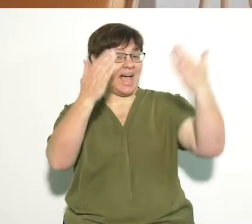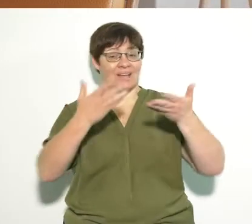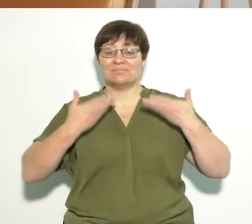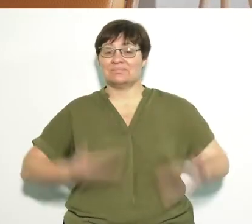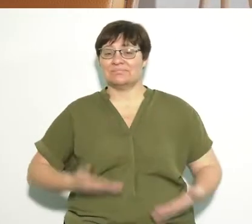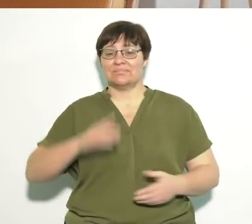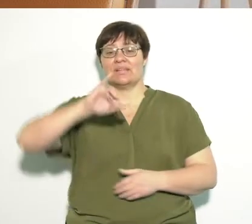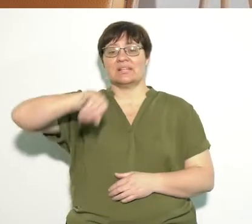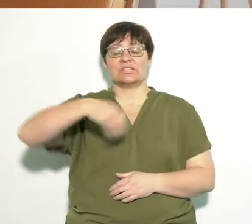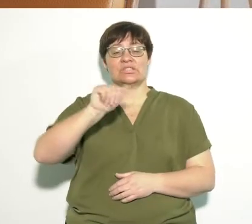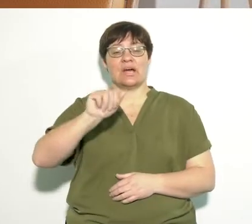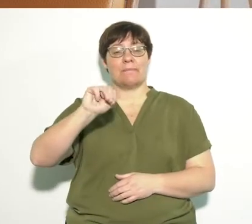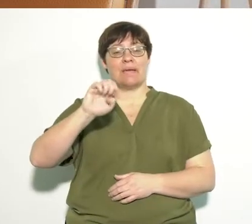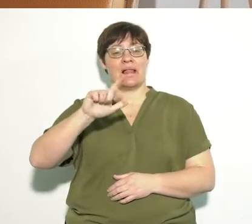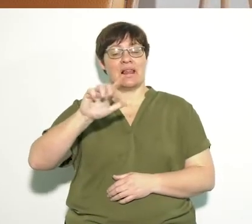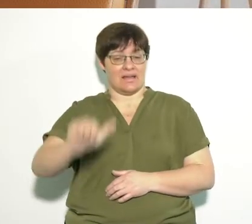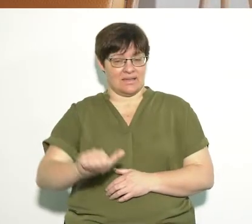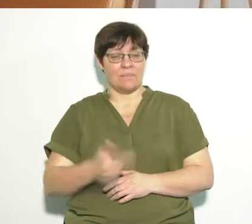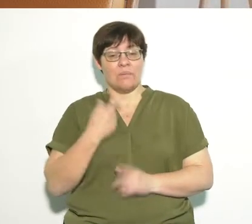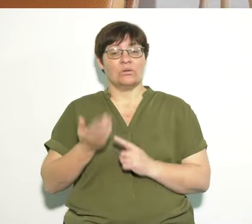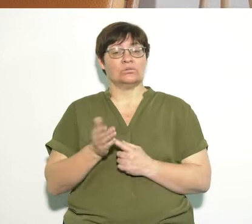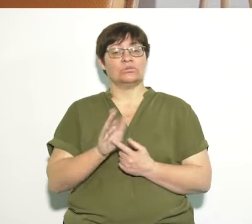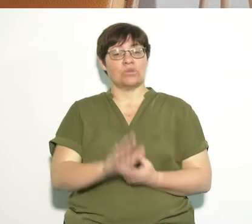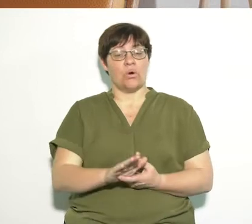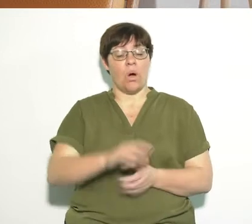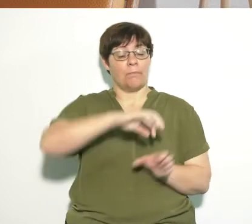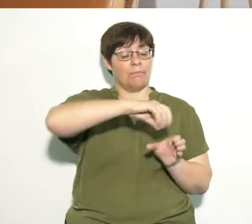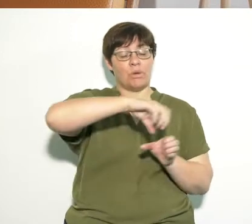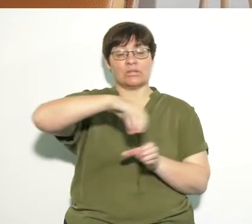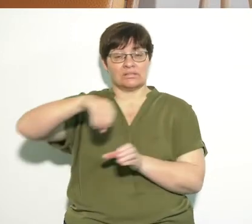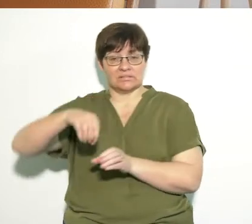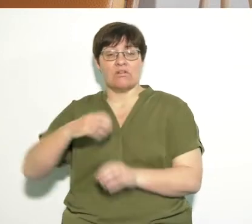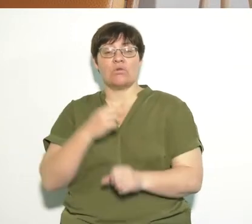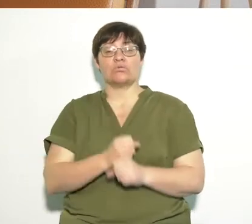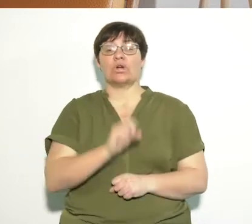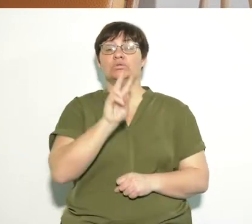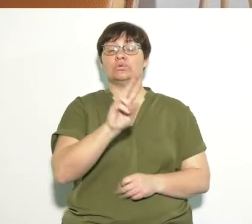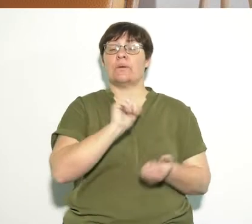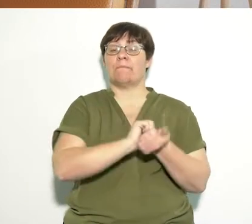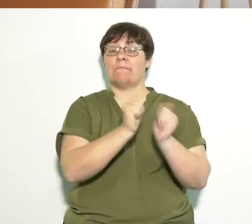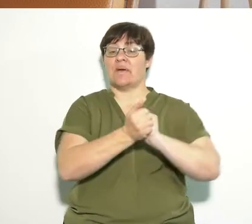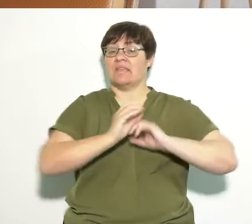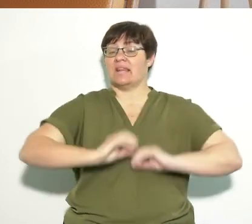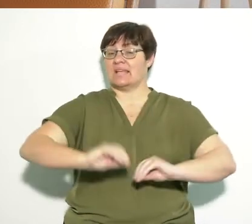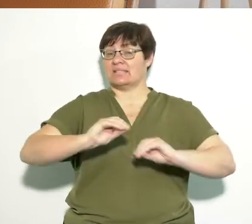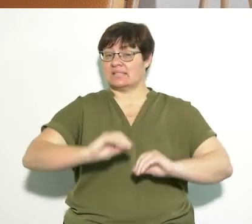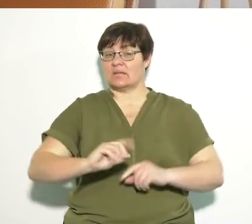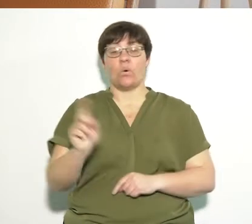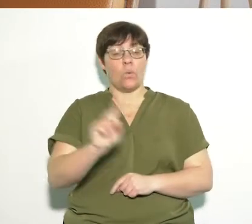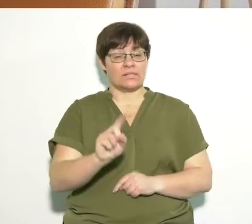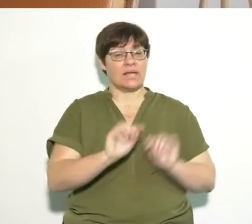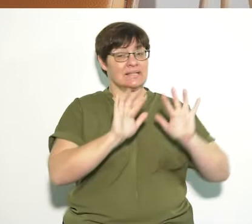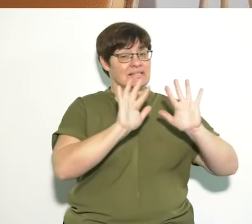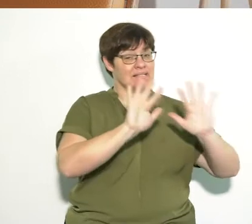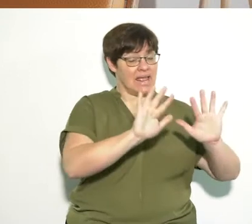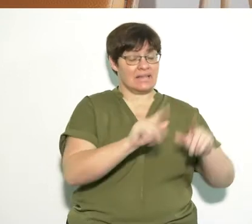Hi, I'm Jamela Kosa, and today I'll be showing you how to use bottle tops for a grade 2 maths lesson on